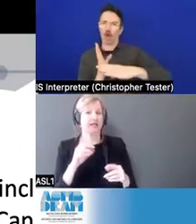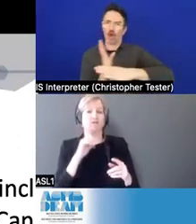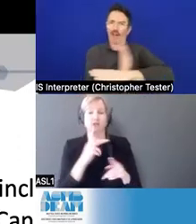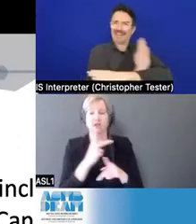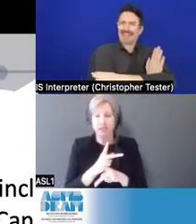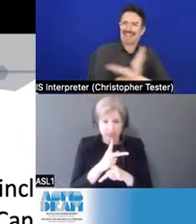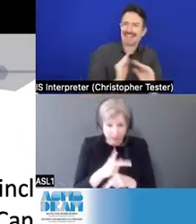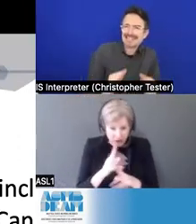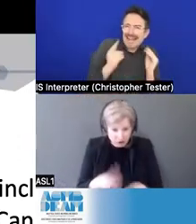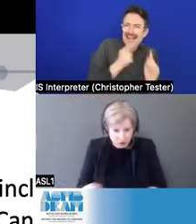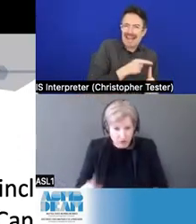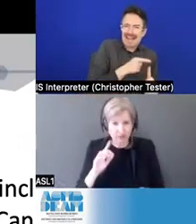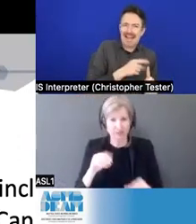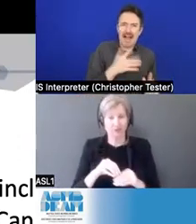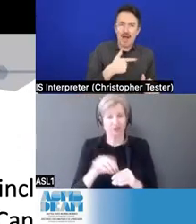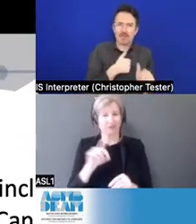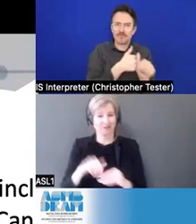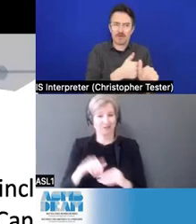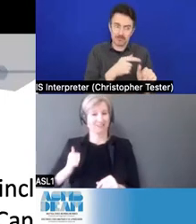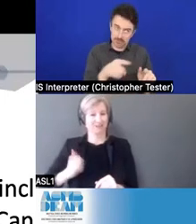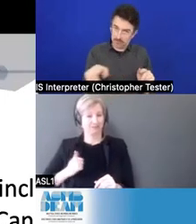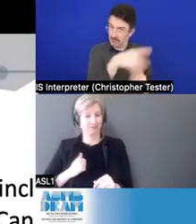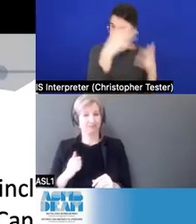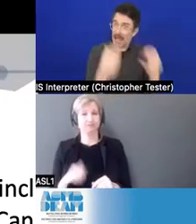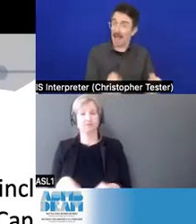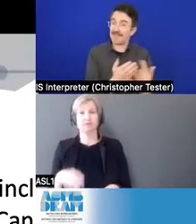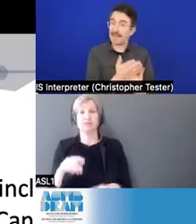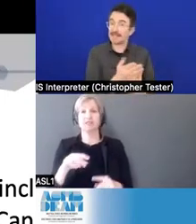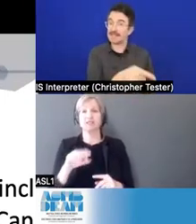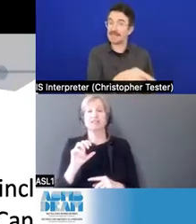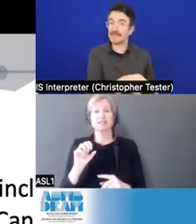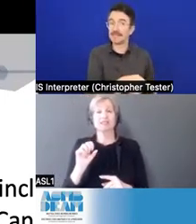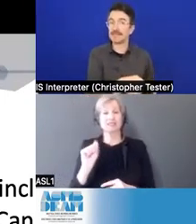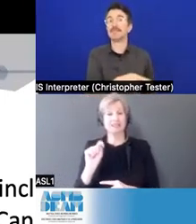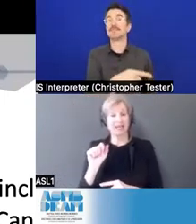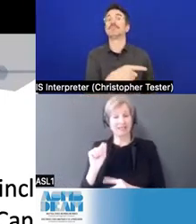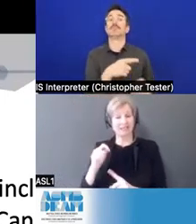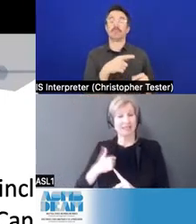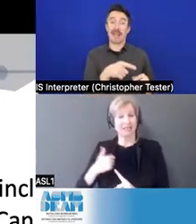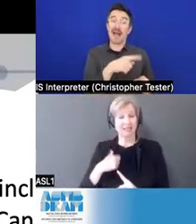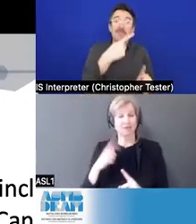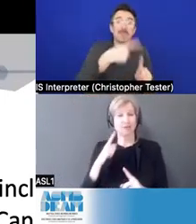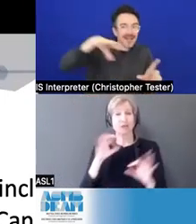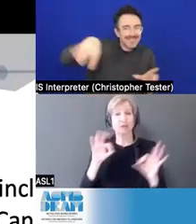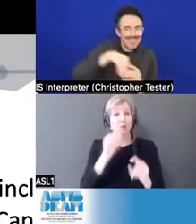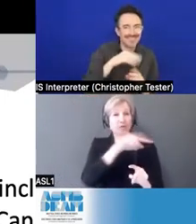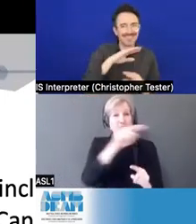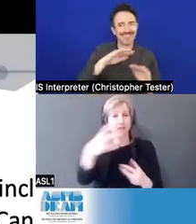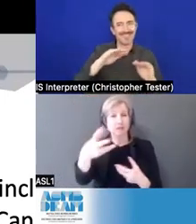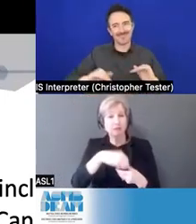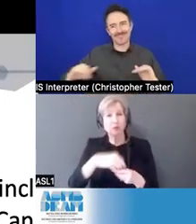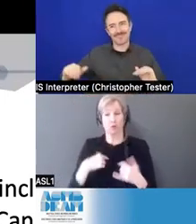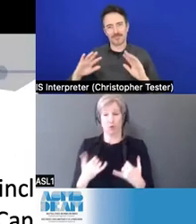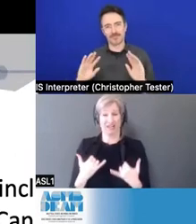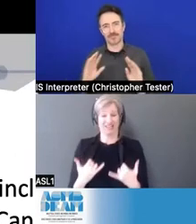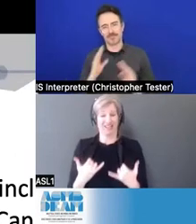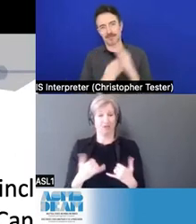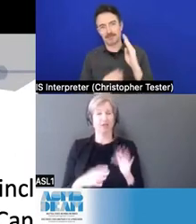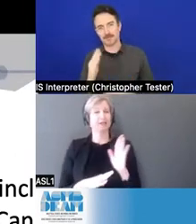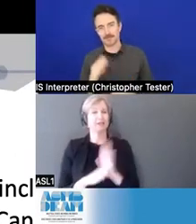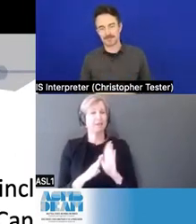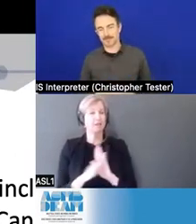Canada. At Statistics Canada, with our key partners and stakeholders, we are at the moment developing a